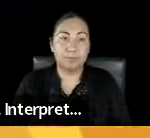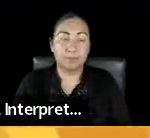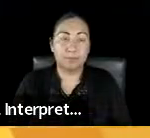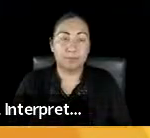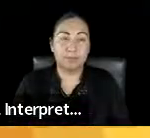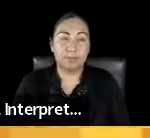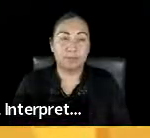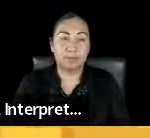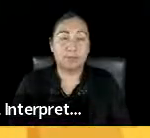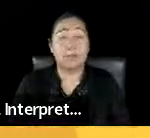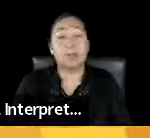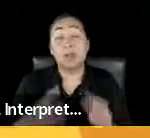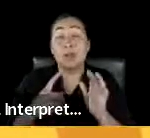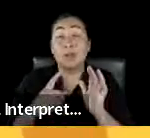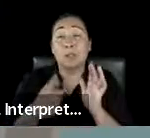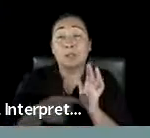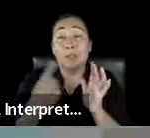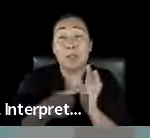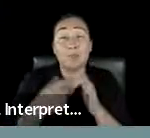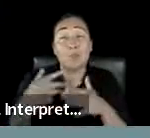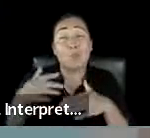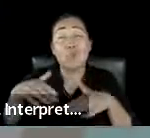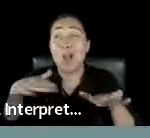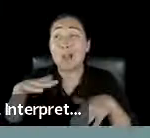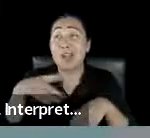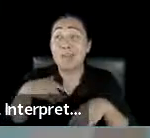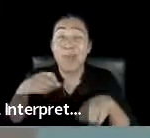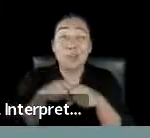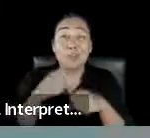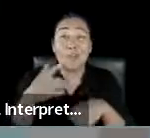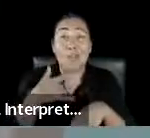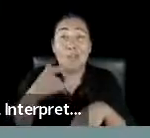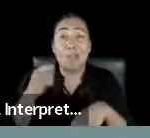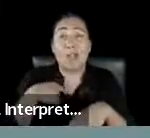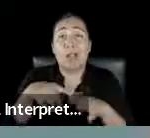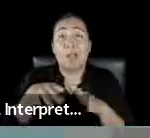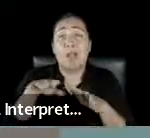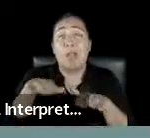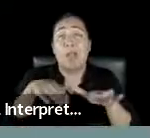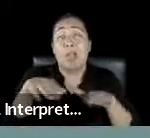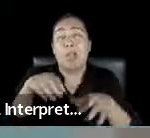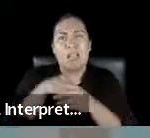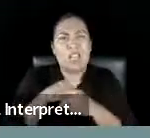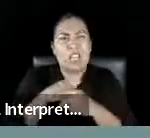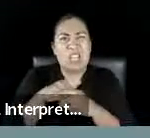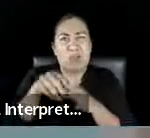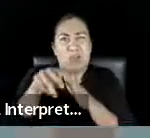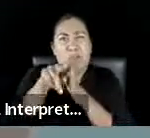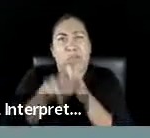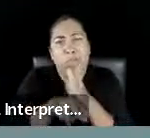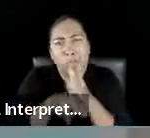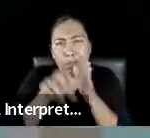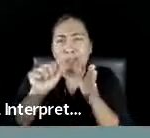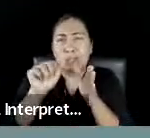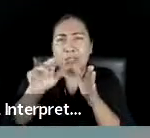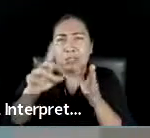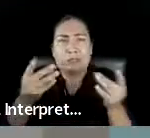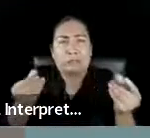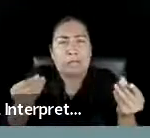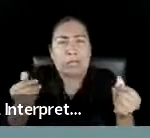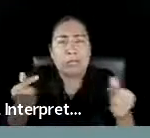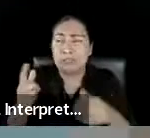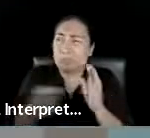Some days walking in my shoes feels like walking through quicksand. When I'm having a bad day or stressing about things I can't change, I feel